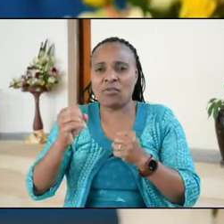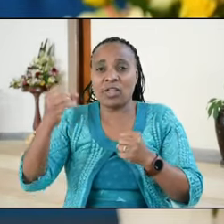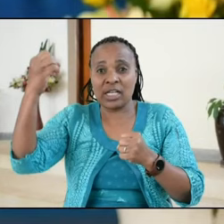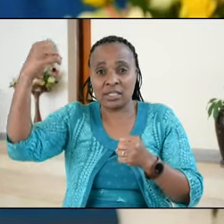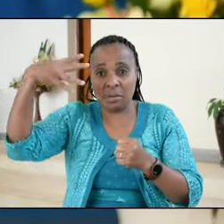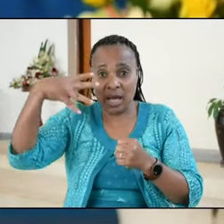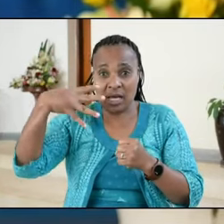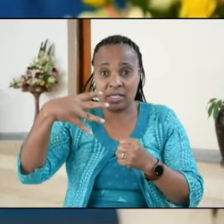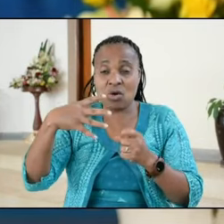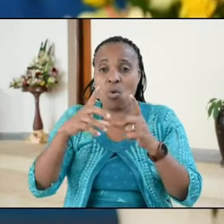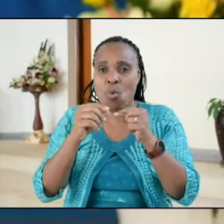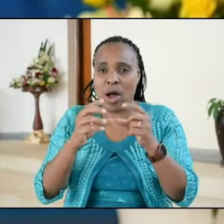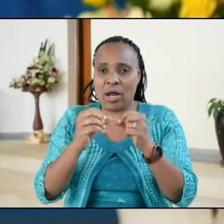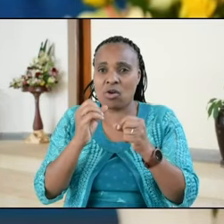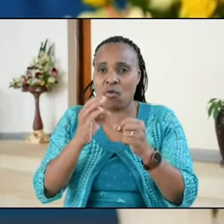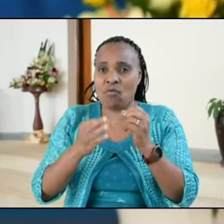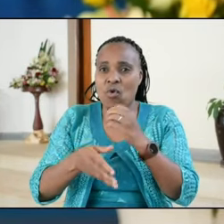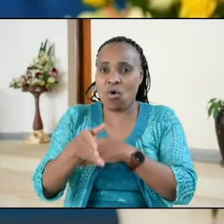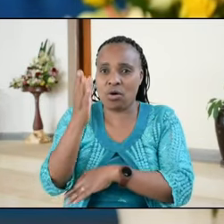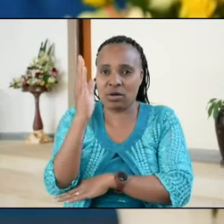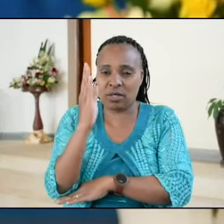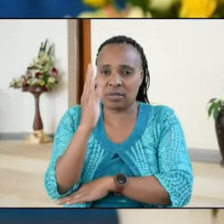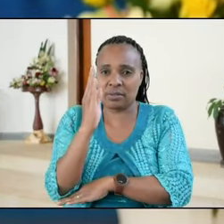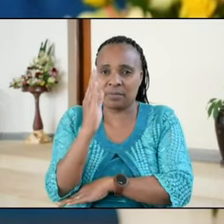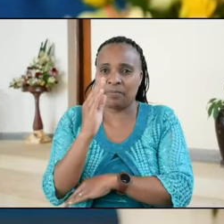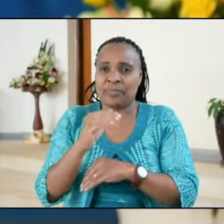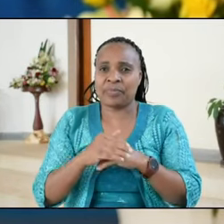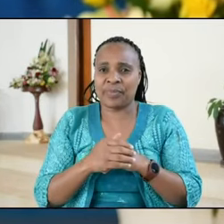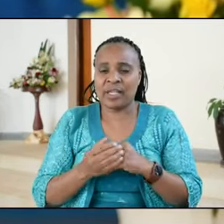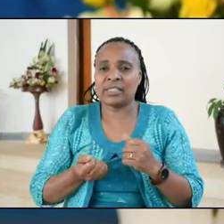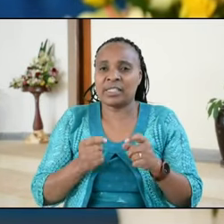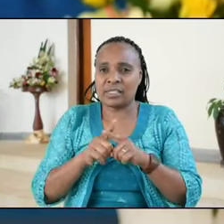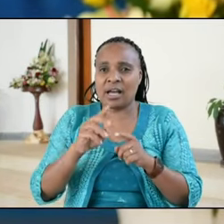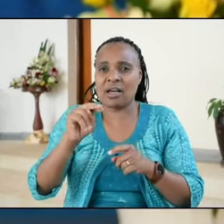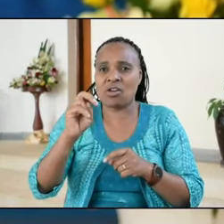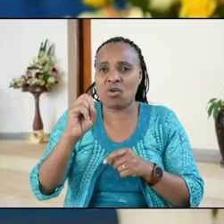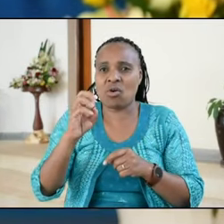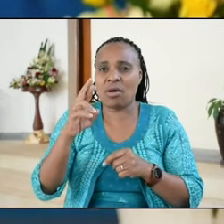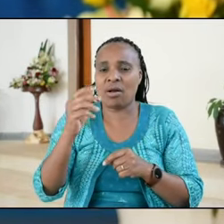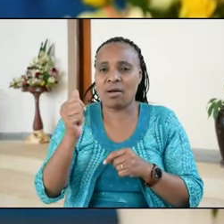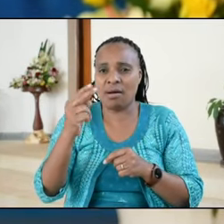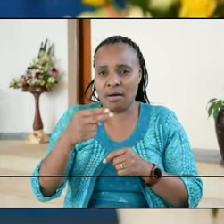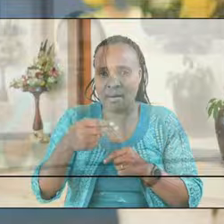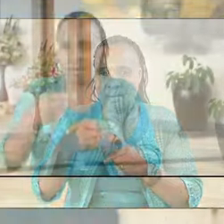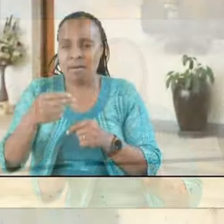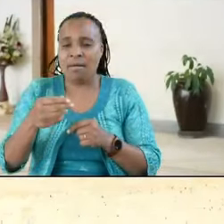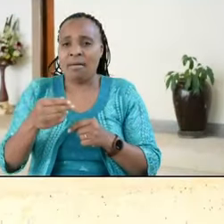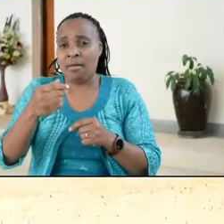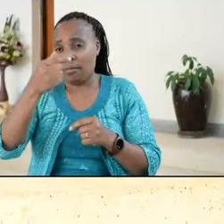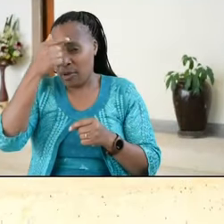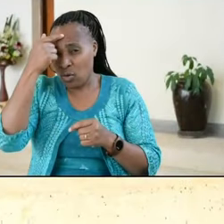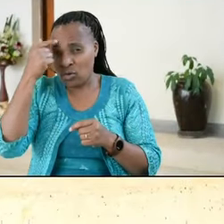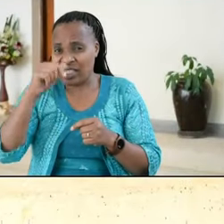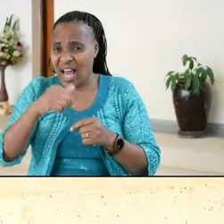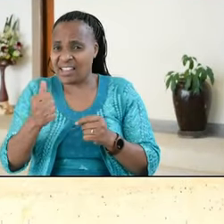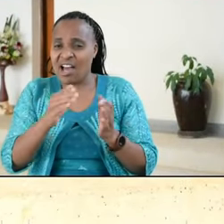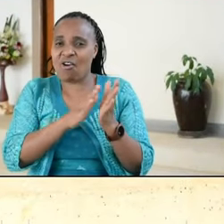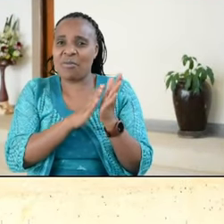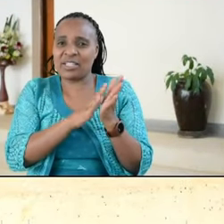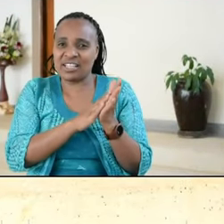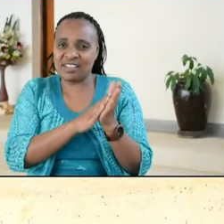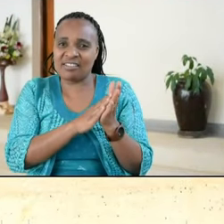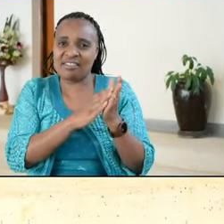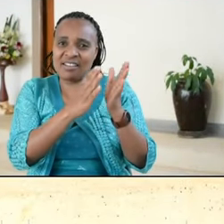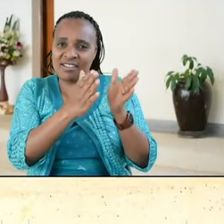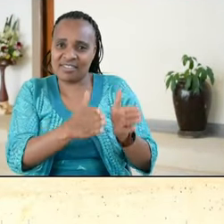inspired Word of God. Sister Flora, because there are some commentators or Bible